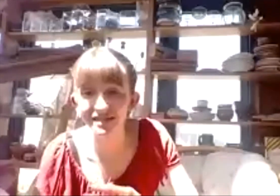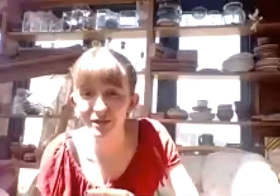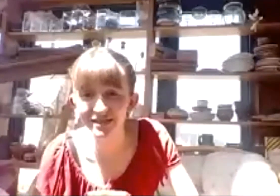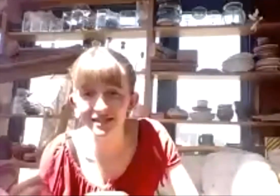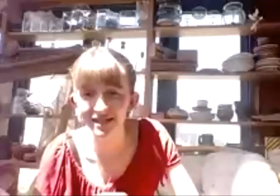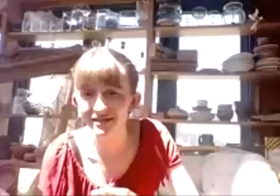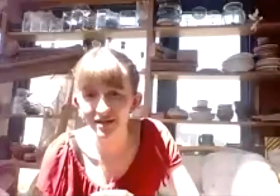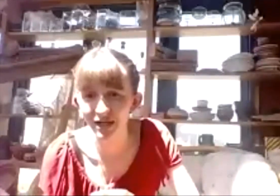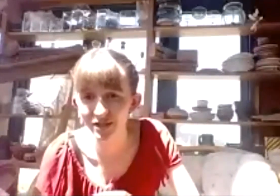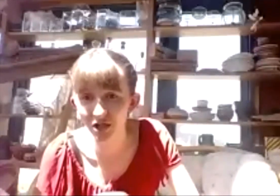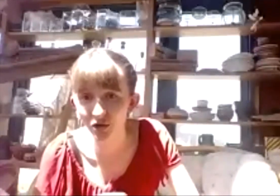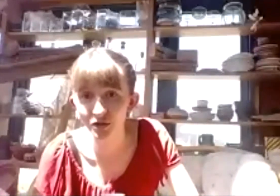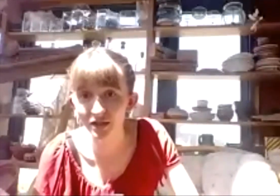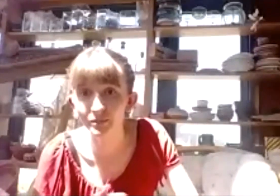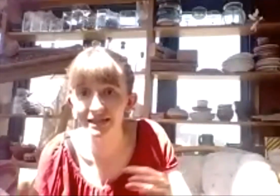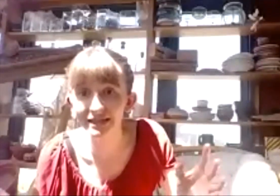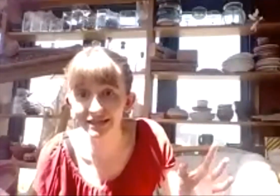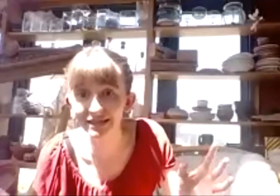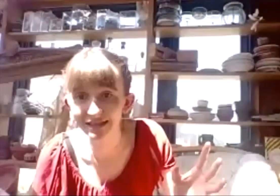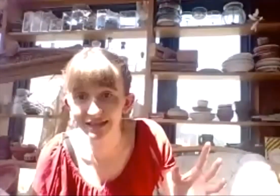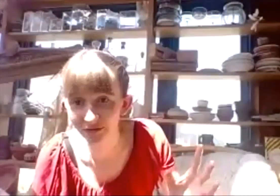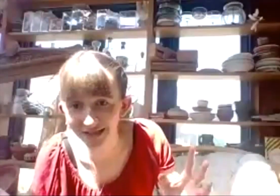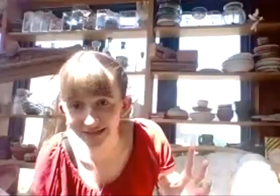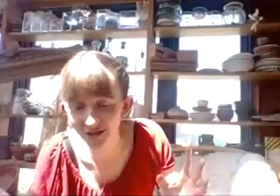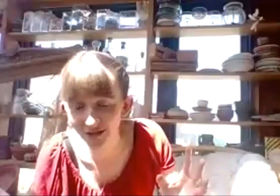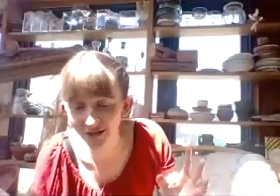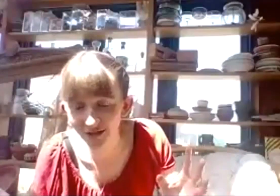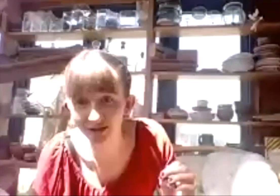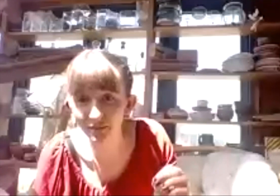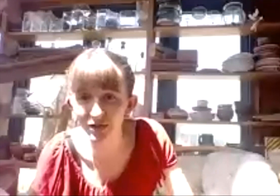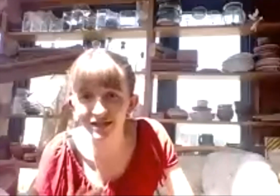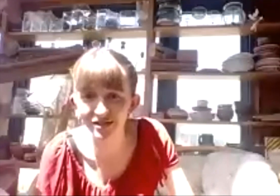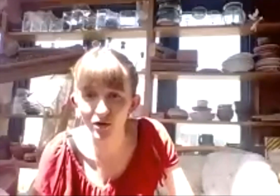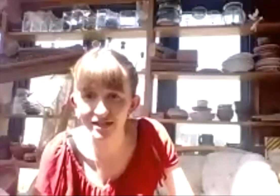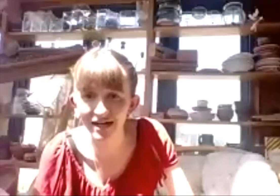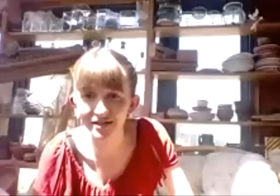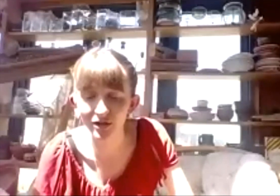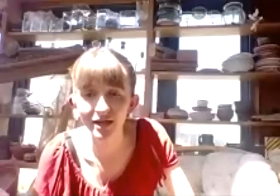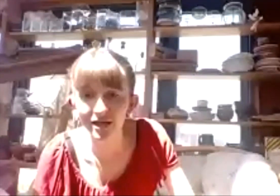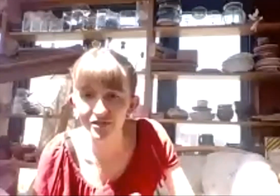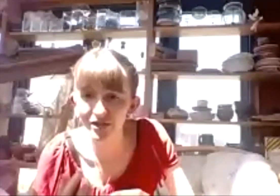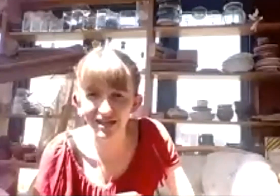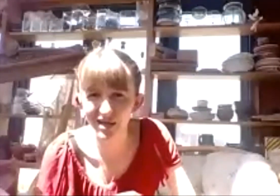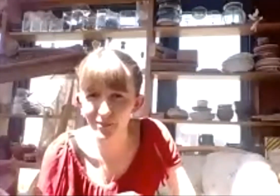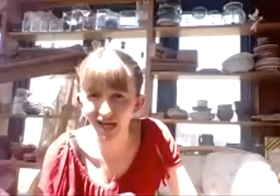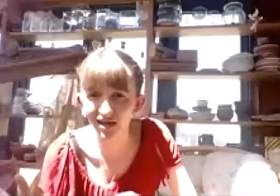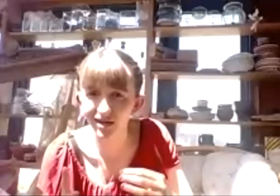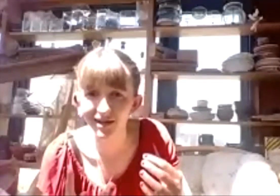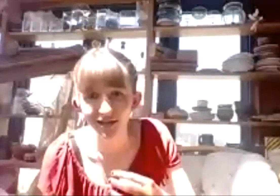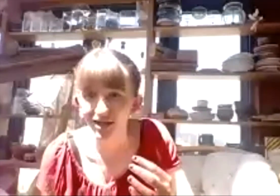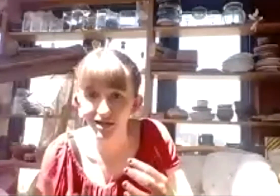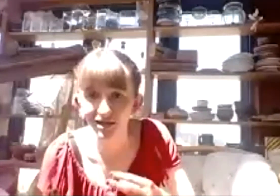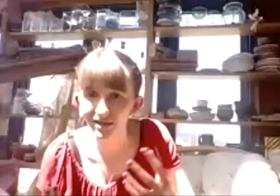different species, and sometimes I go into a completely different species that's not even a Triceratops, but it is a horned dinosaur, so that I can